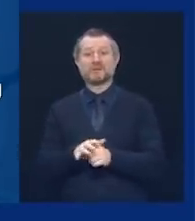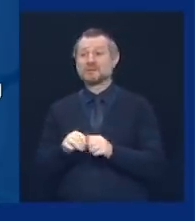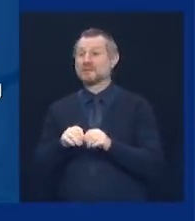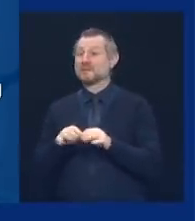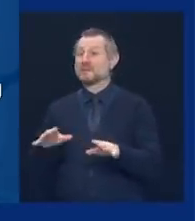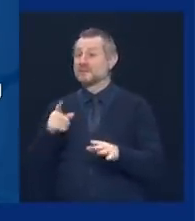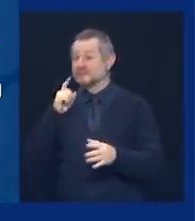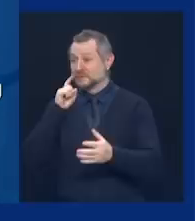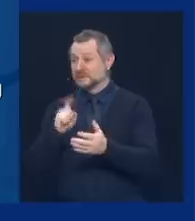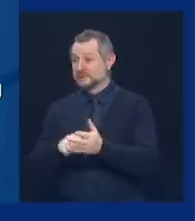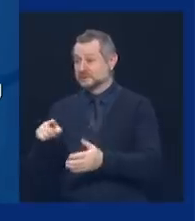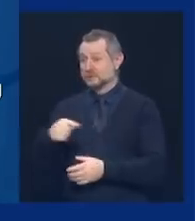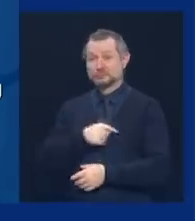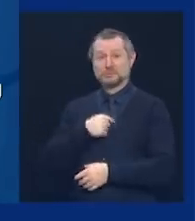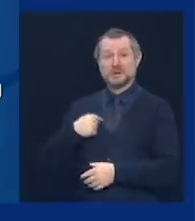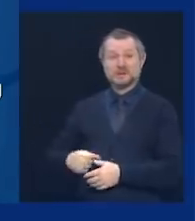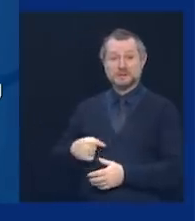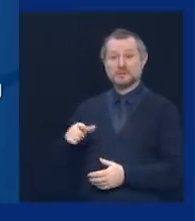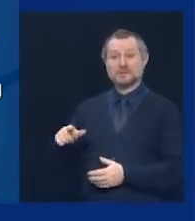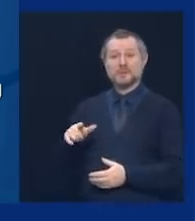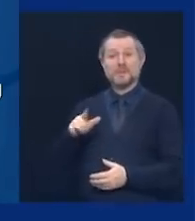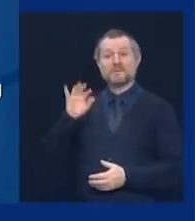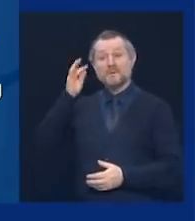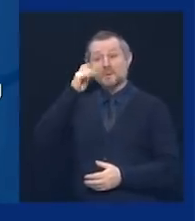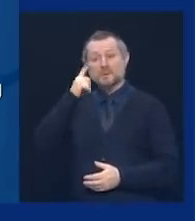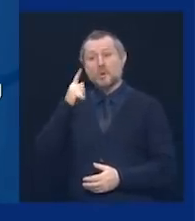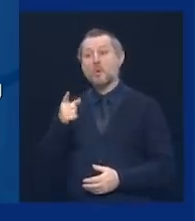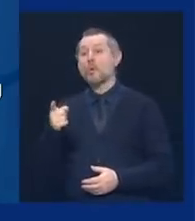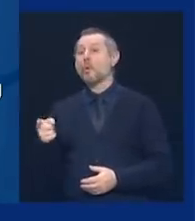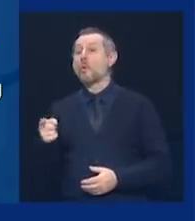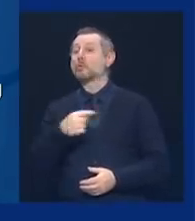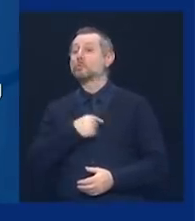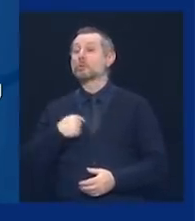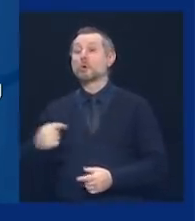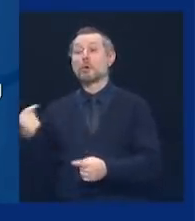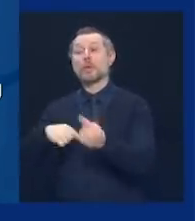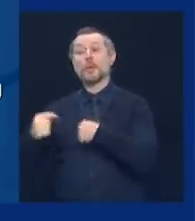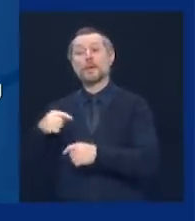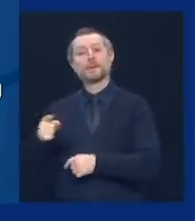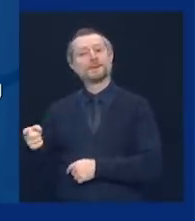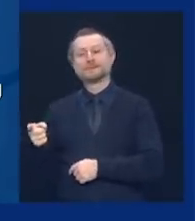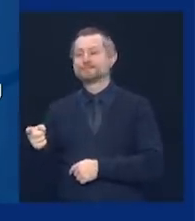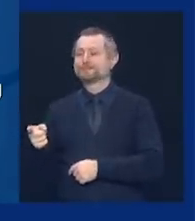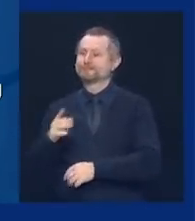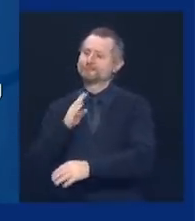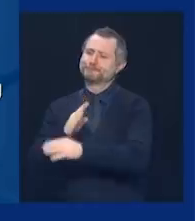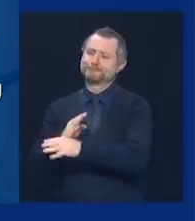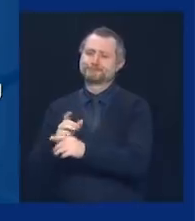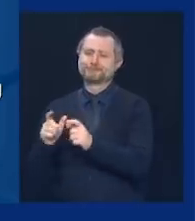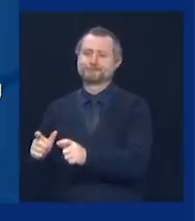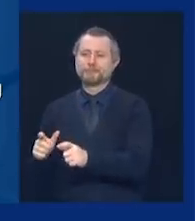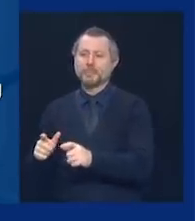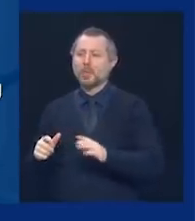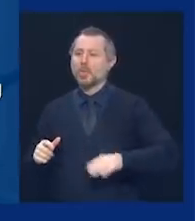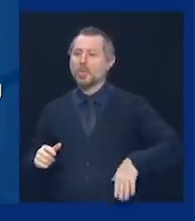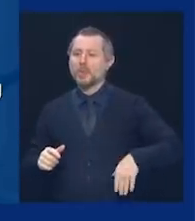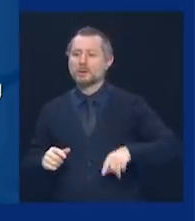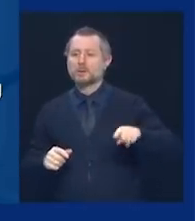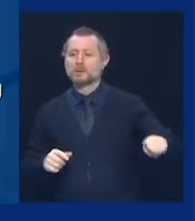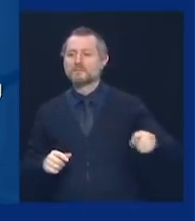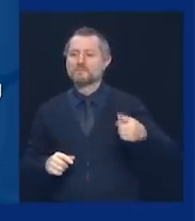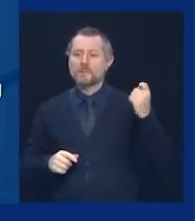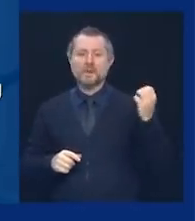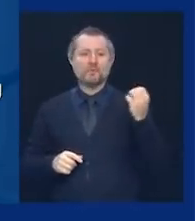against China, but it was already gone. They closed the barn door after the horse left.